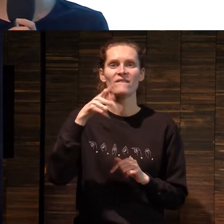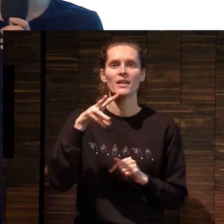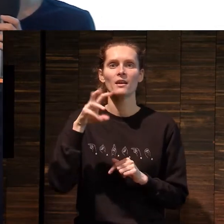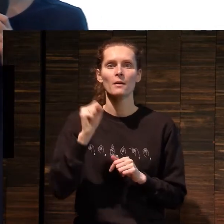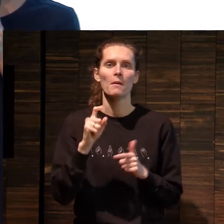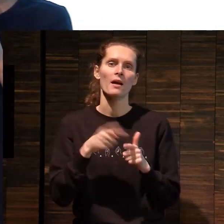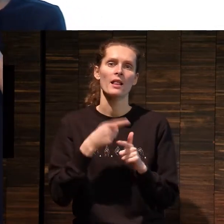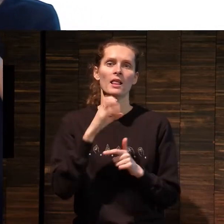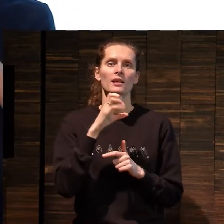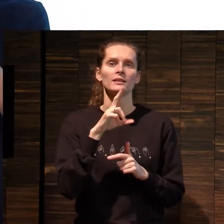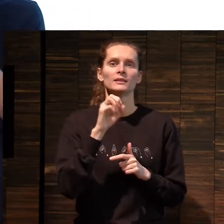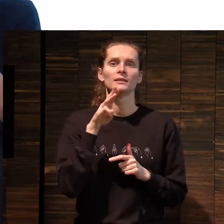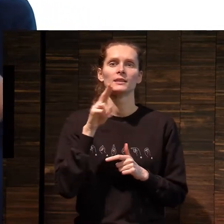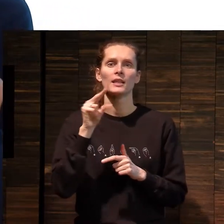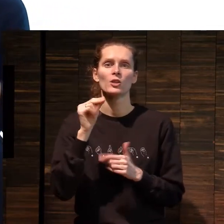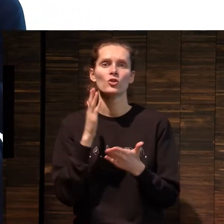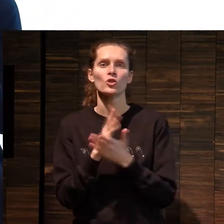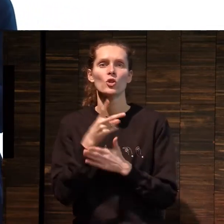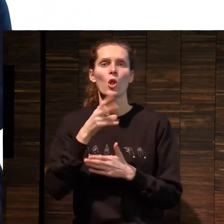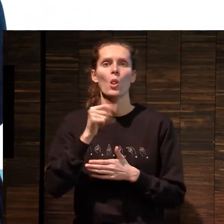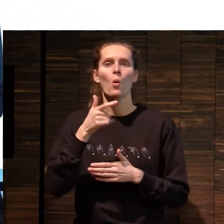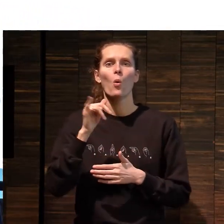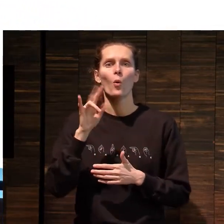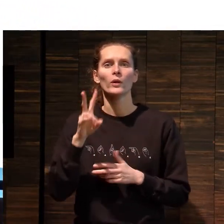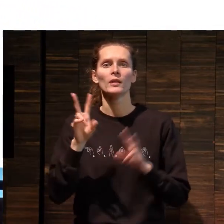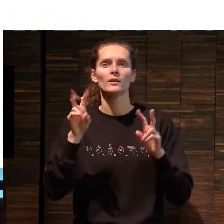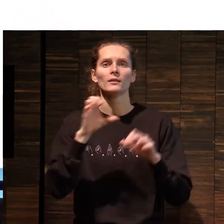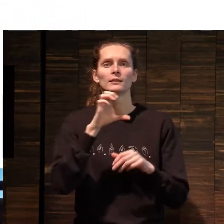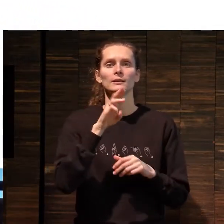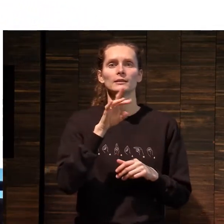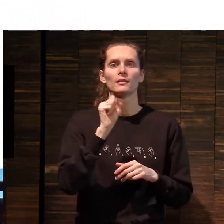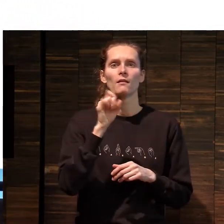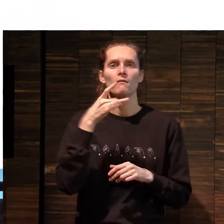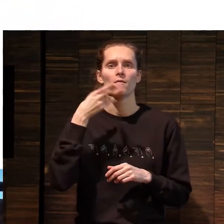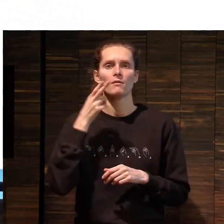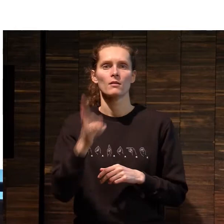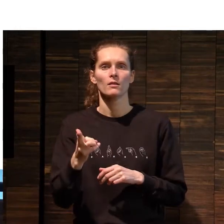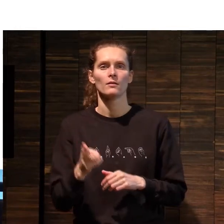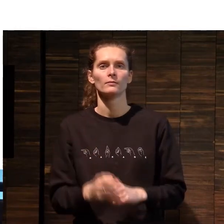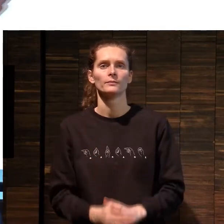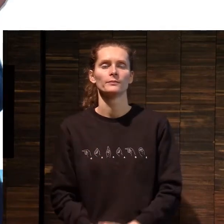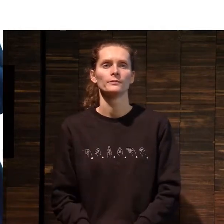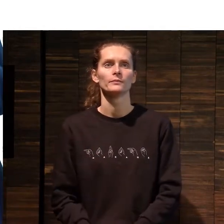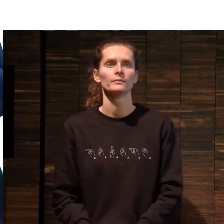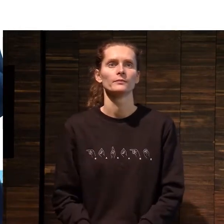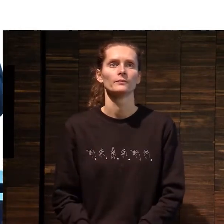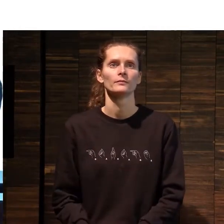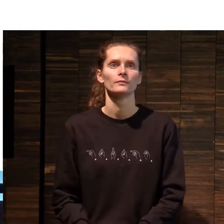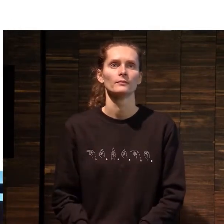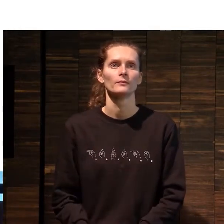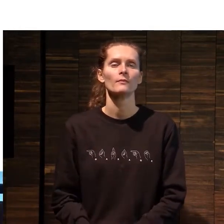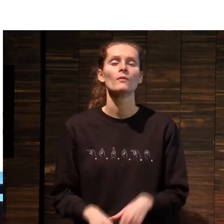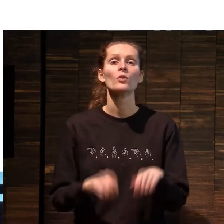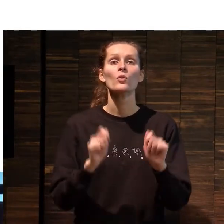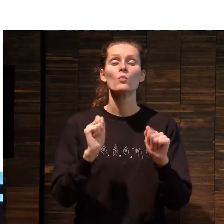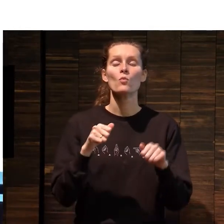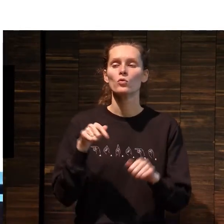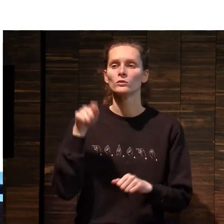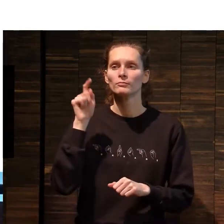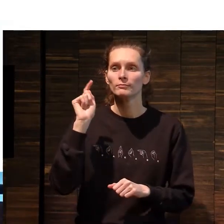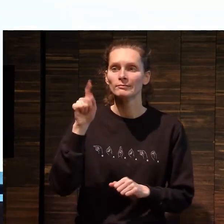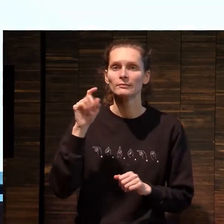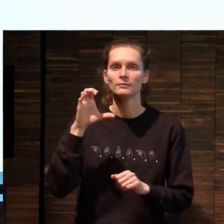colorblinded people? Yes, designers use now Figma, and it has a login titled